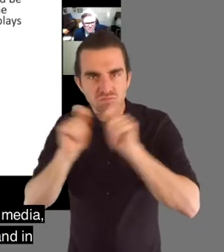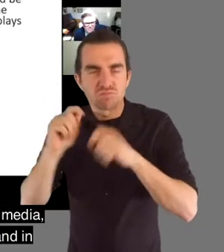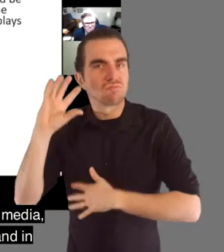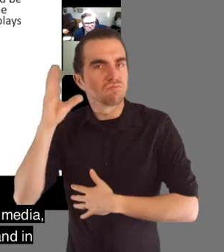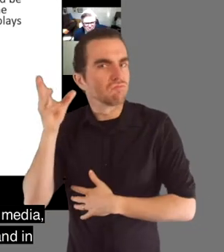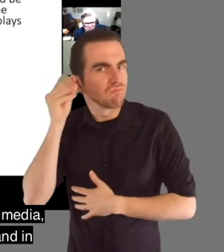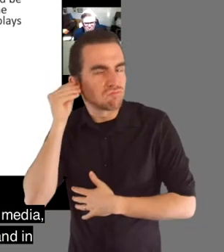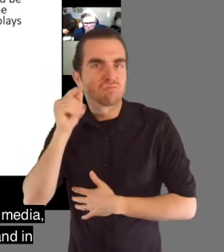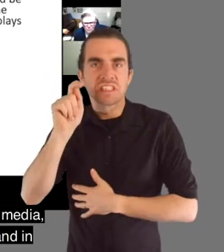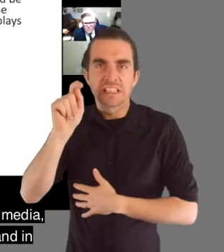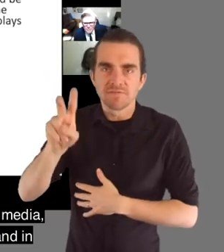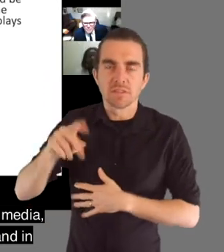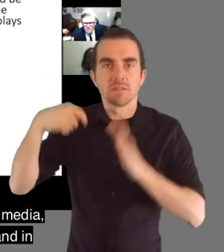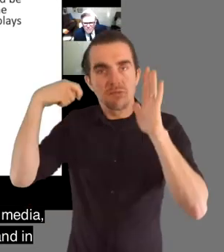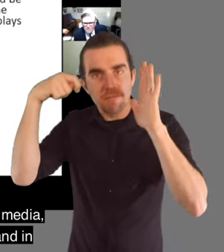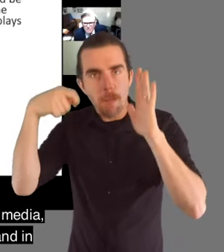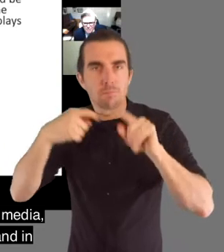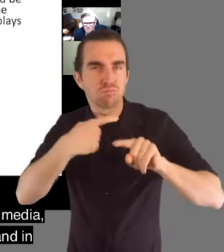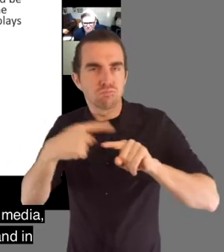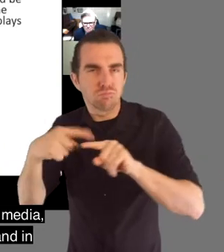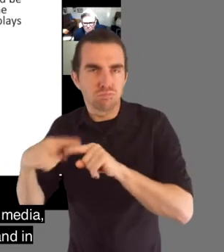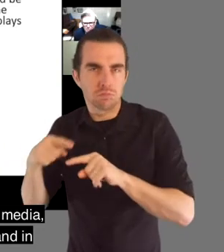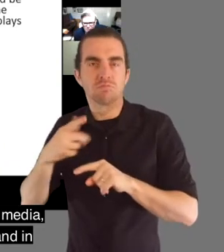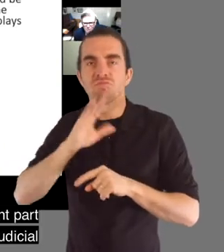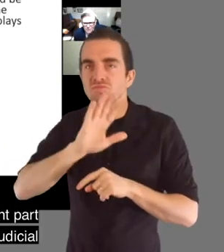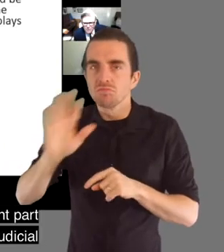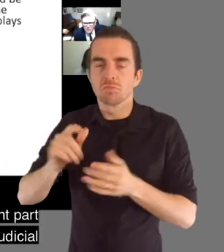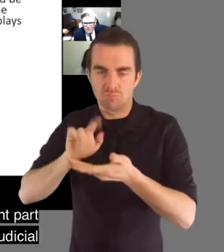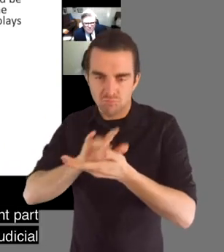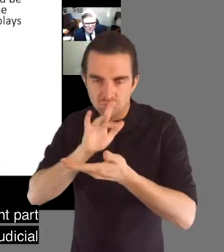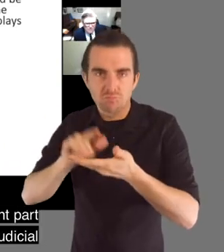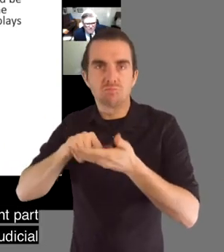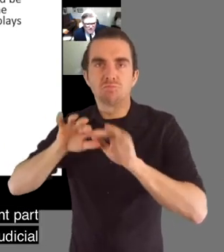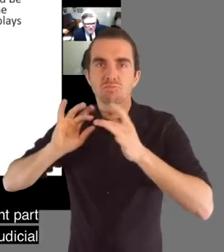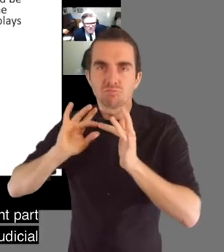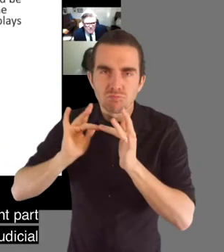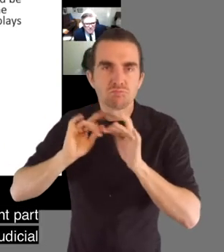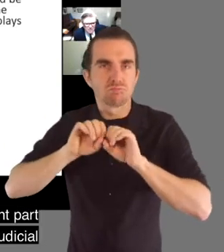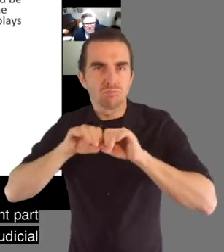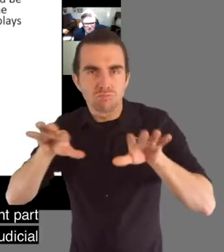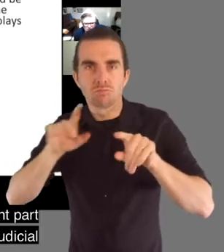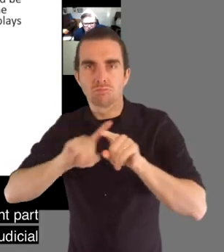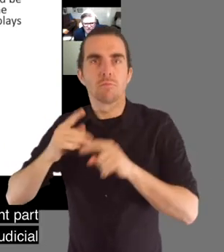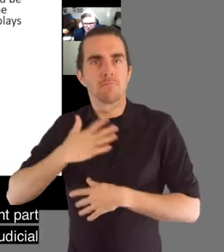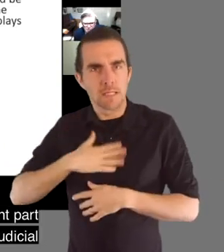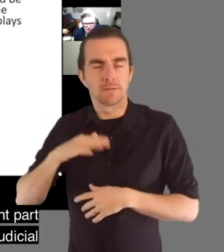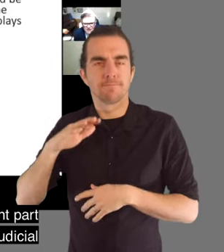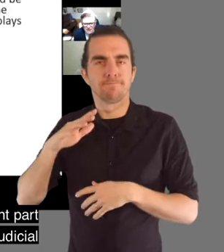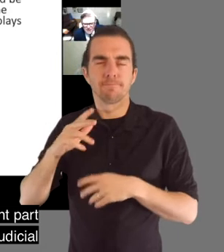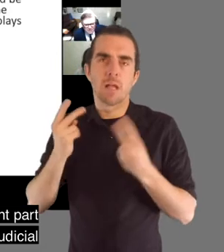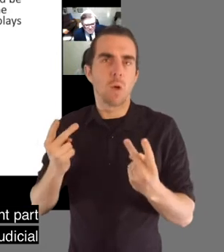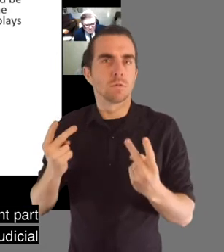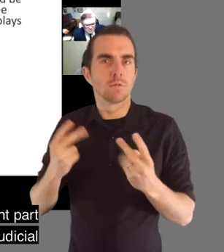media, press, radio, television, film, and in online platform plays an important part in breaking